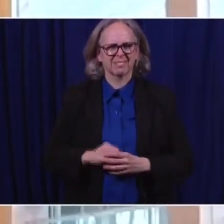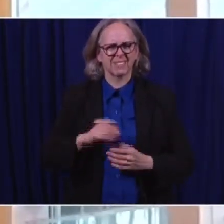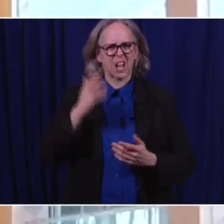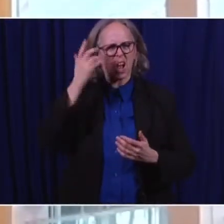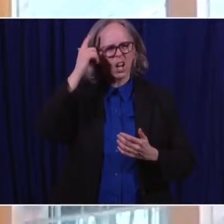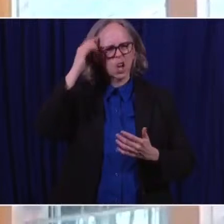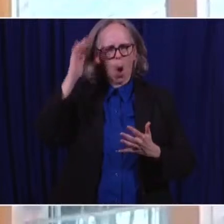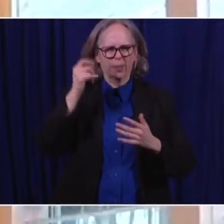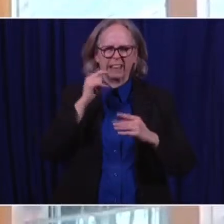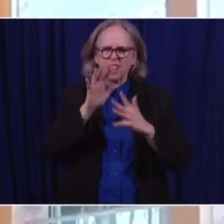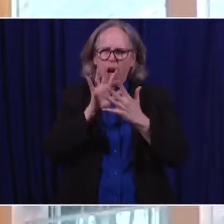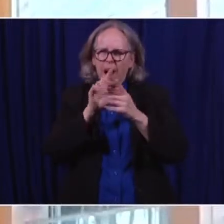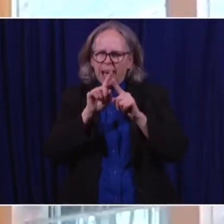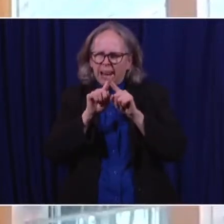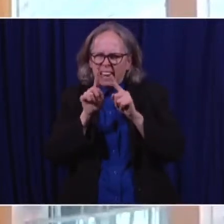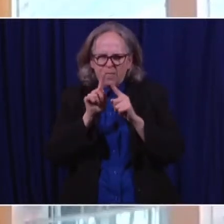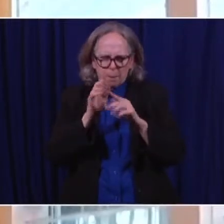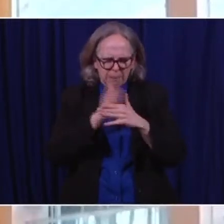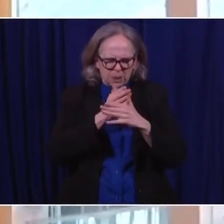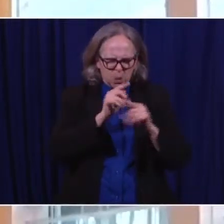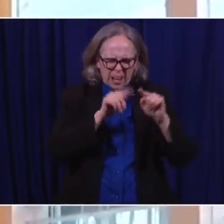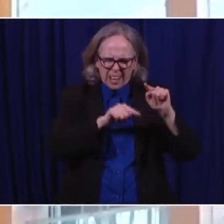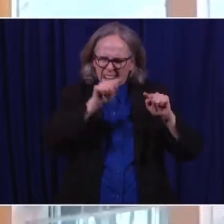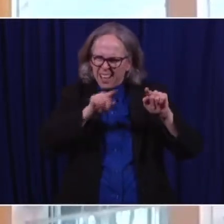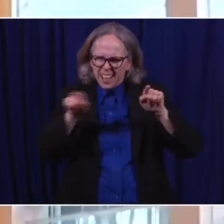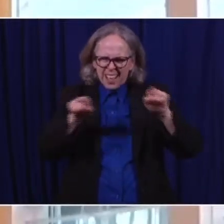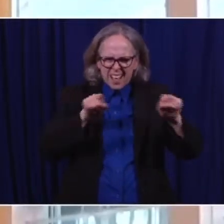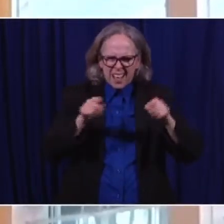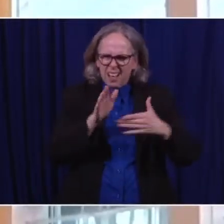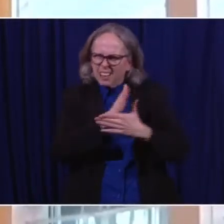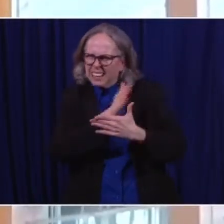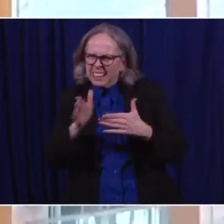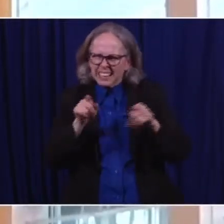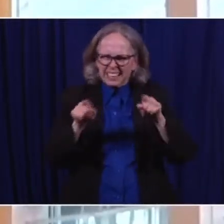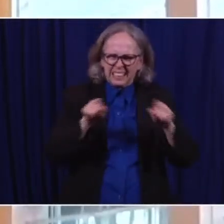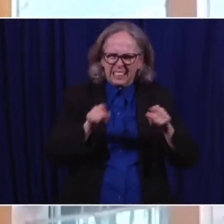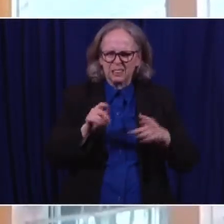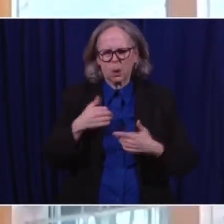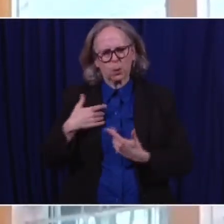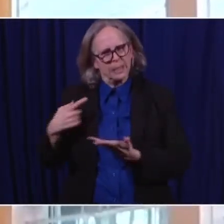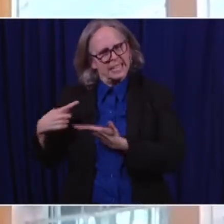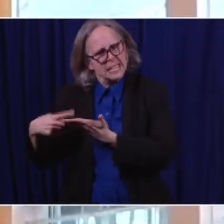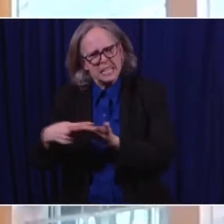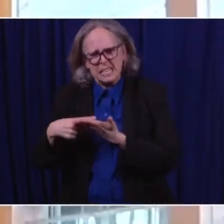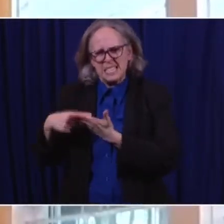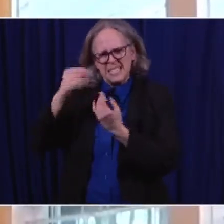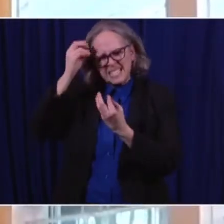patients. But given all the considerations I just described, this seemed to